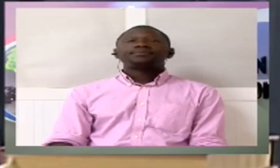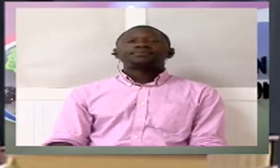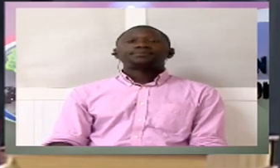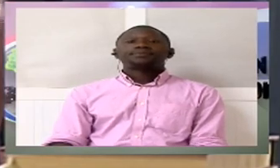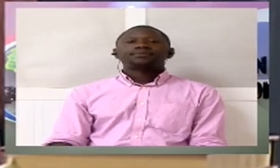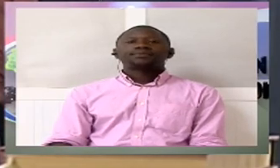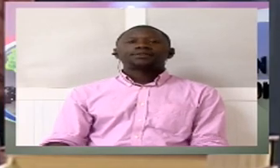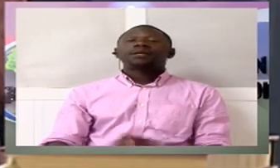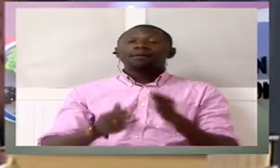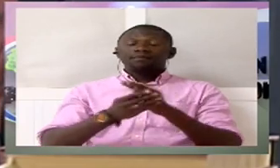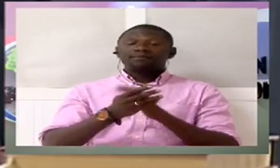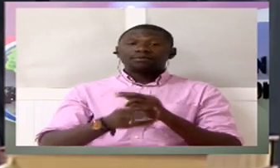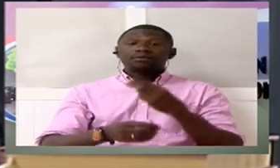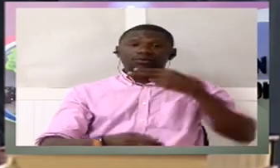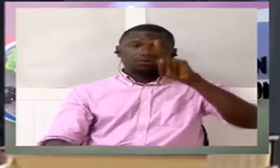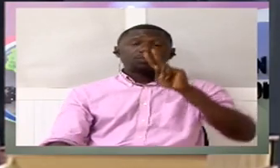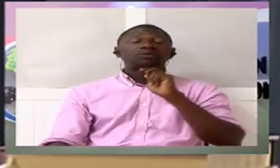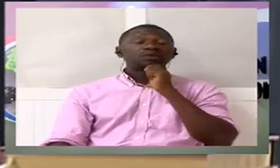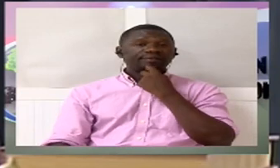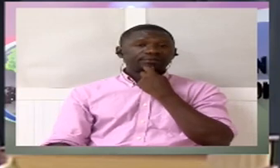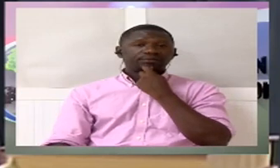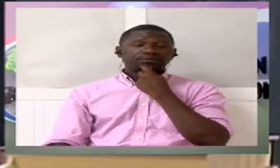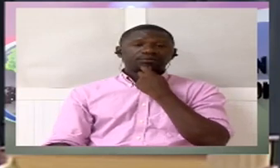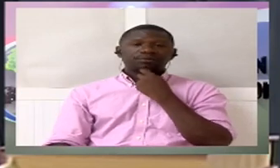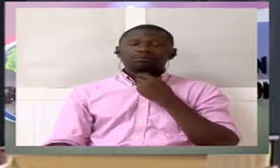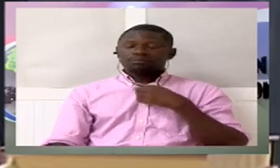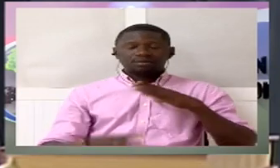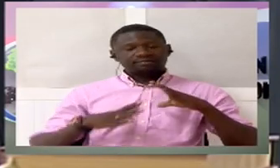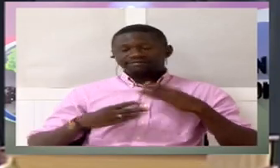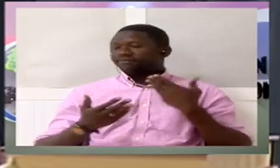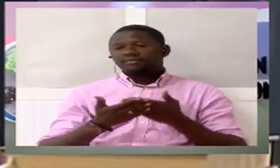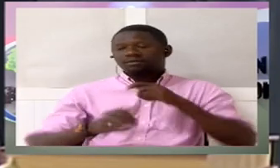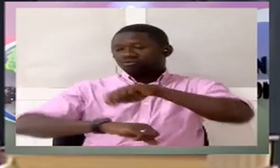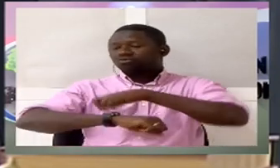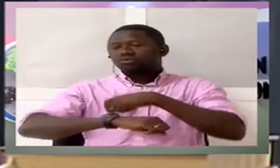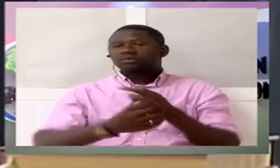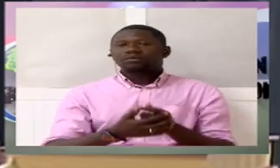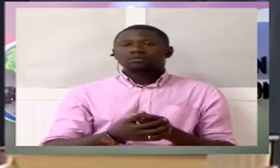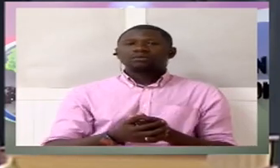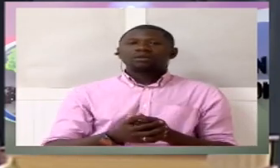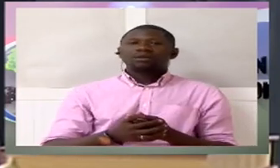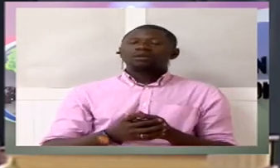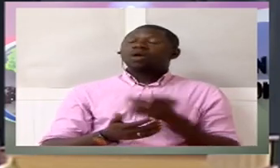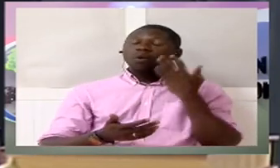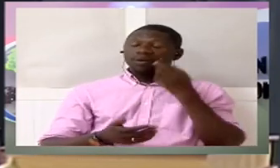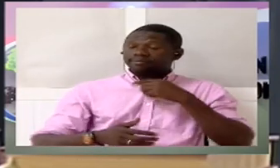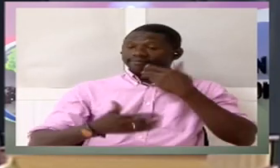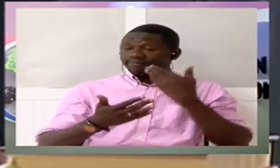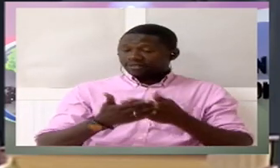Then in 12 o'clock. Before 12 o'clock. Gapare. I'm always done. Nimpareta. When I'm